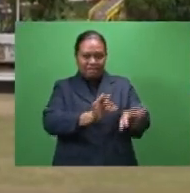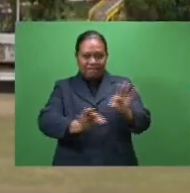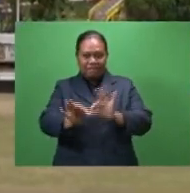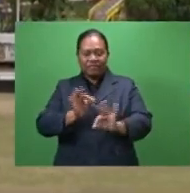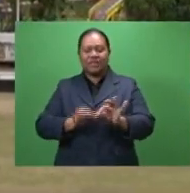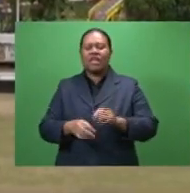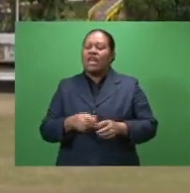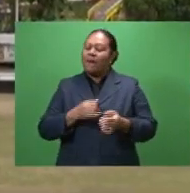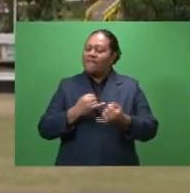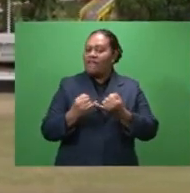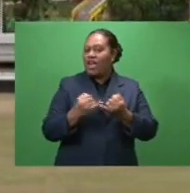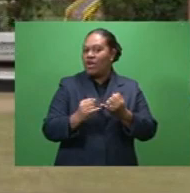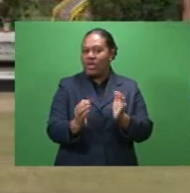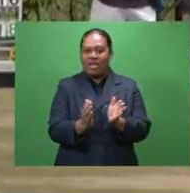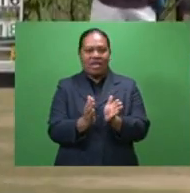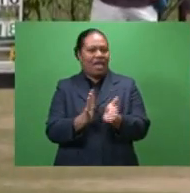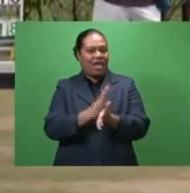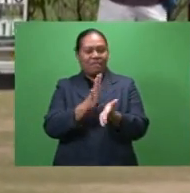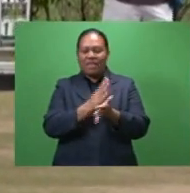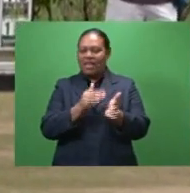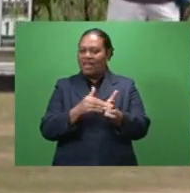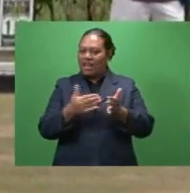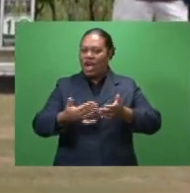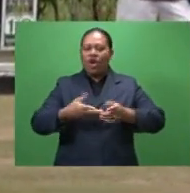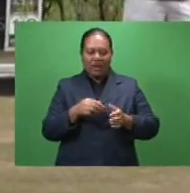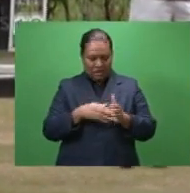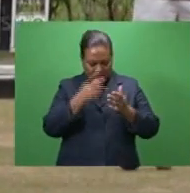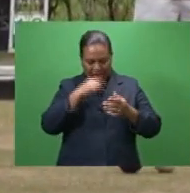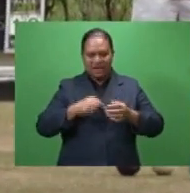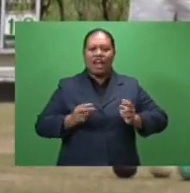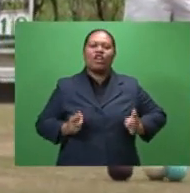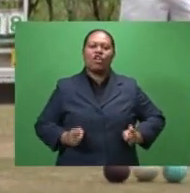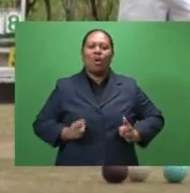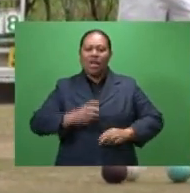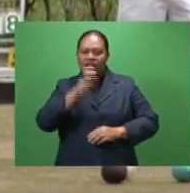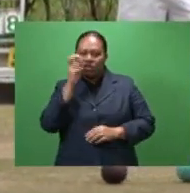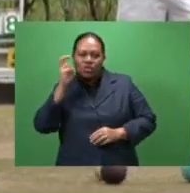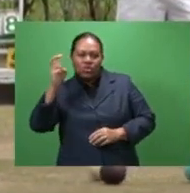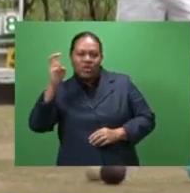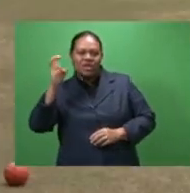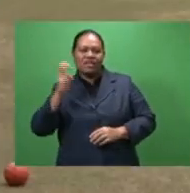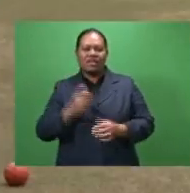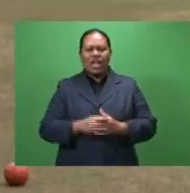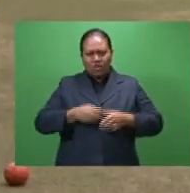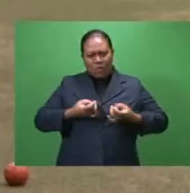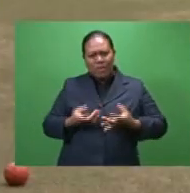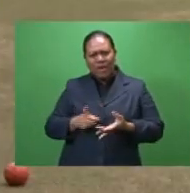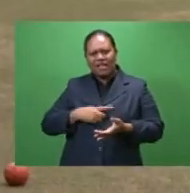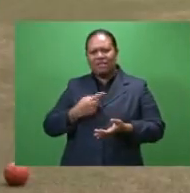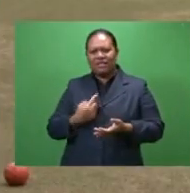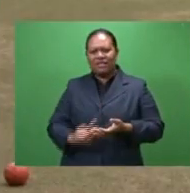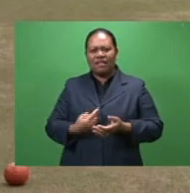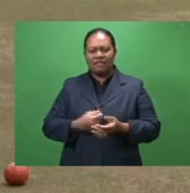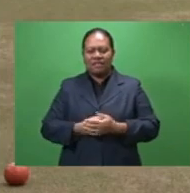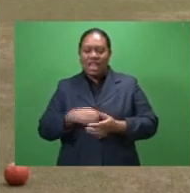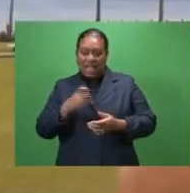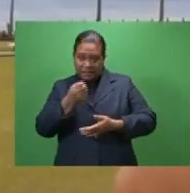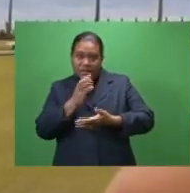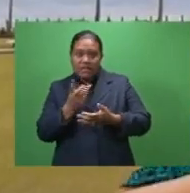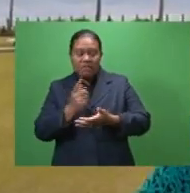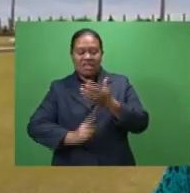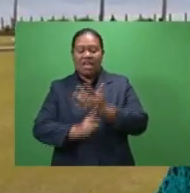actually very happy that they can go down and do their normal training, you know, just to prepare themselves in case something comes